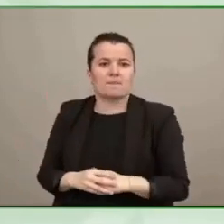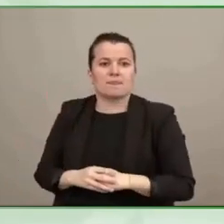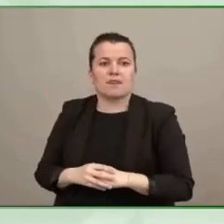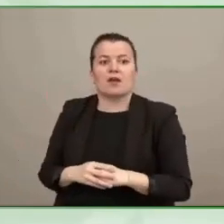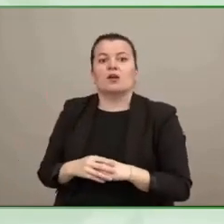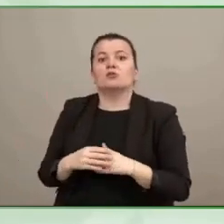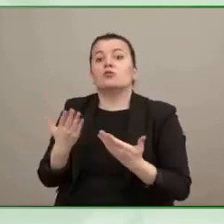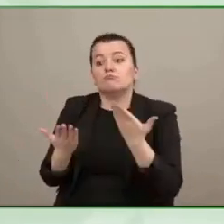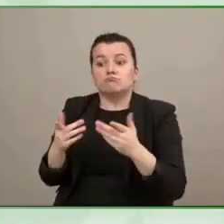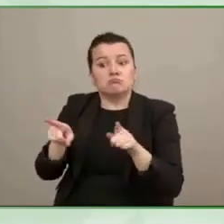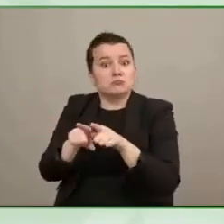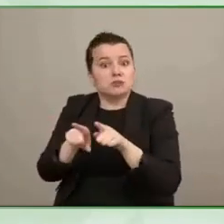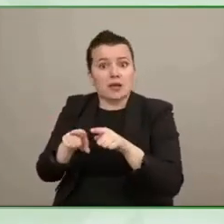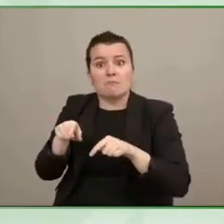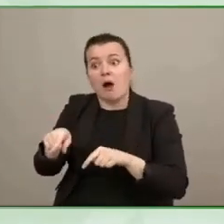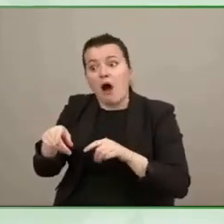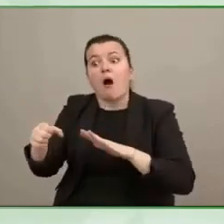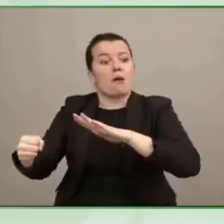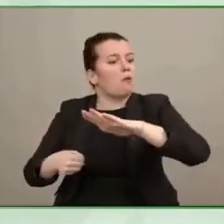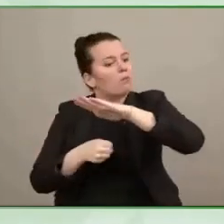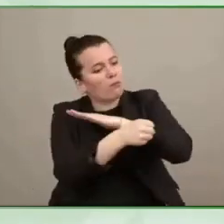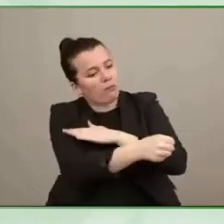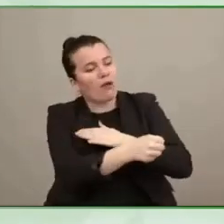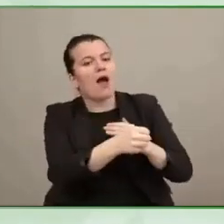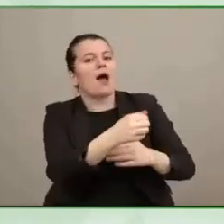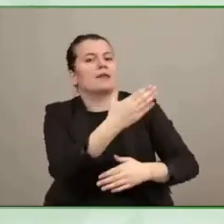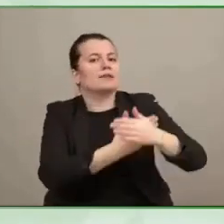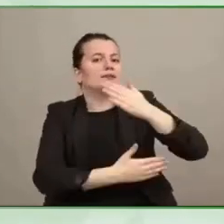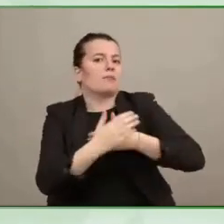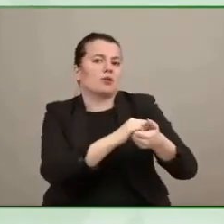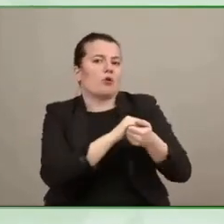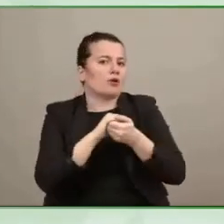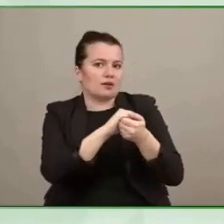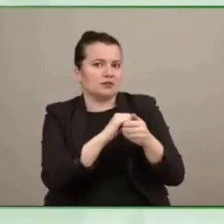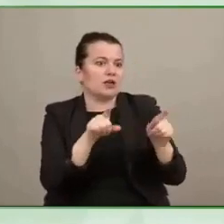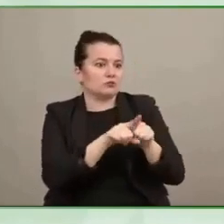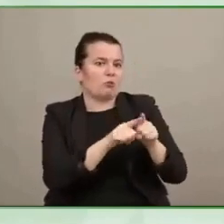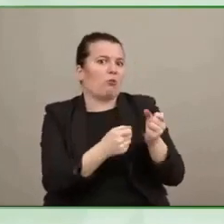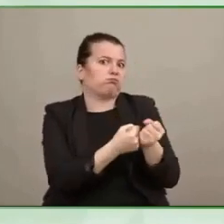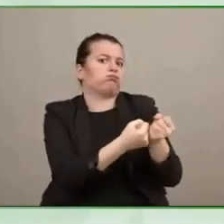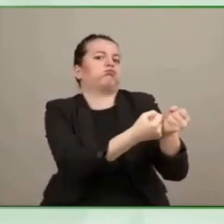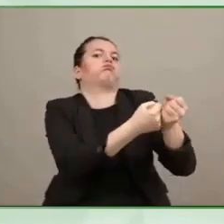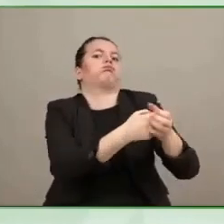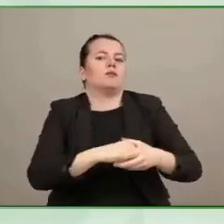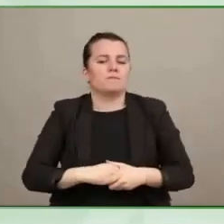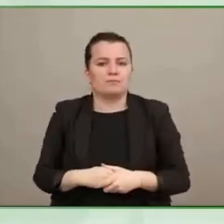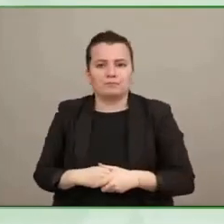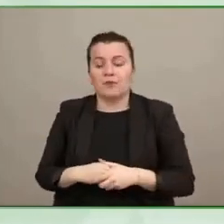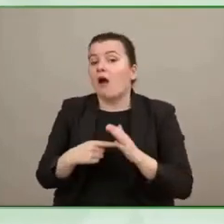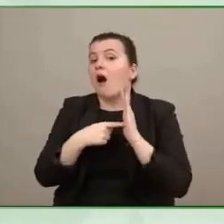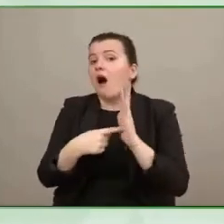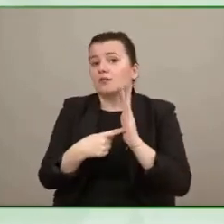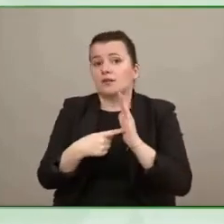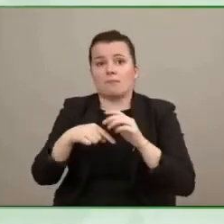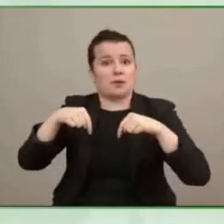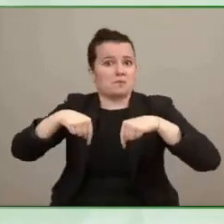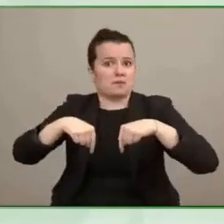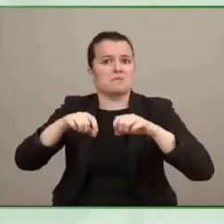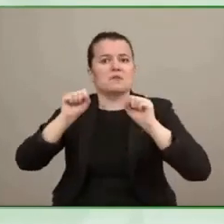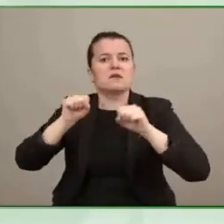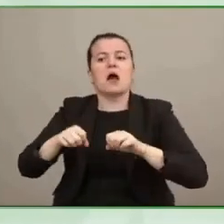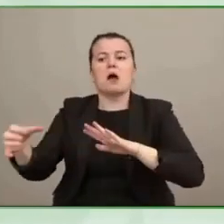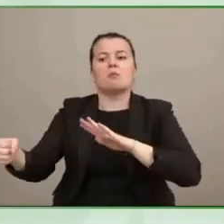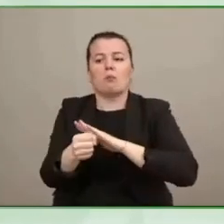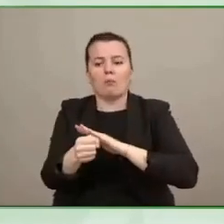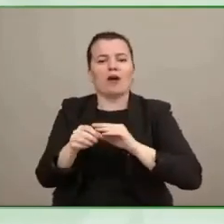in Iraq. We already have program youth traineeship about with our other donors about this